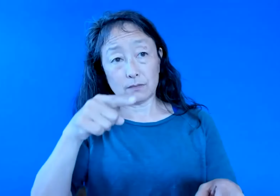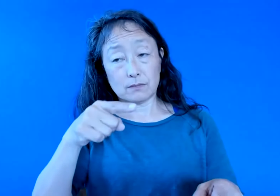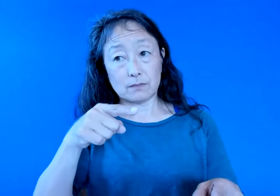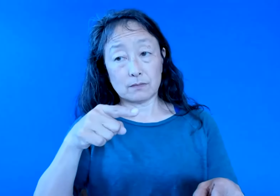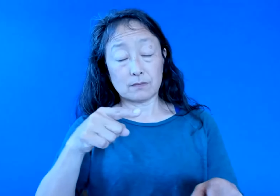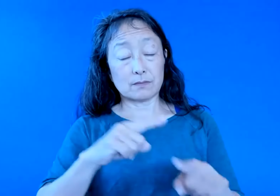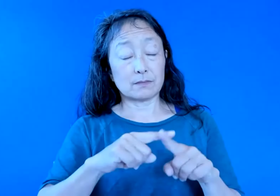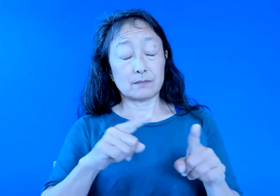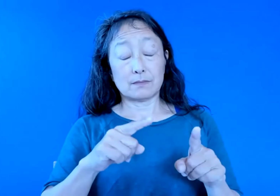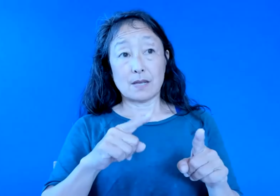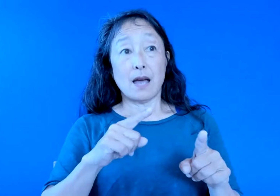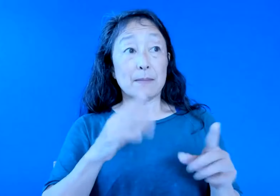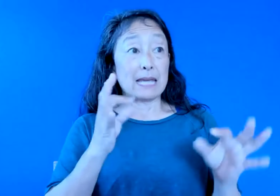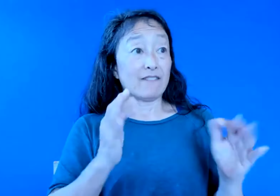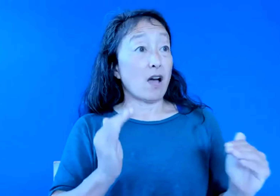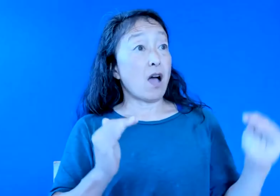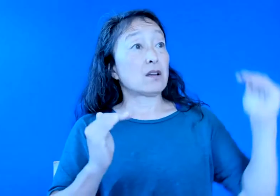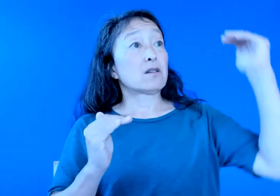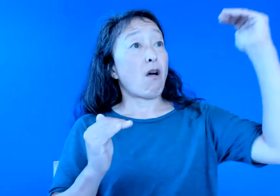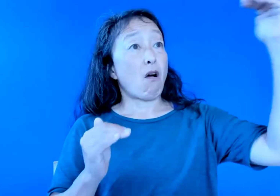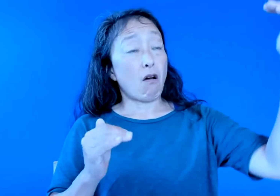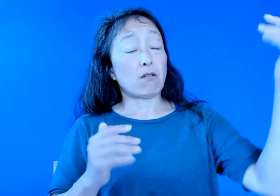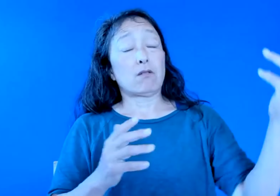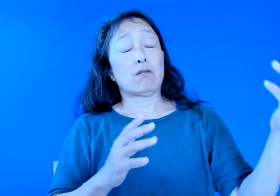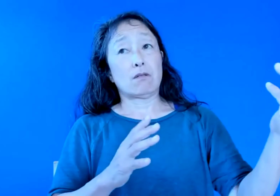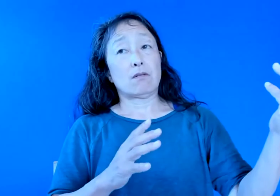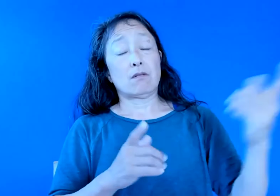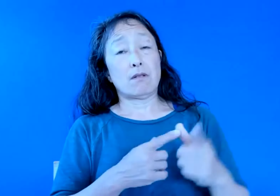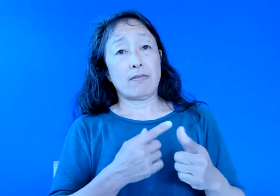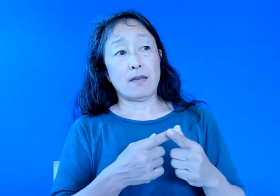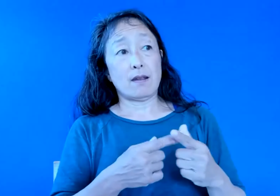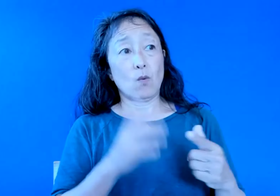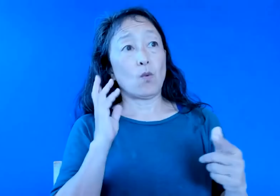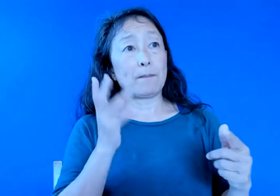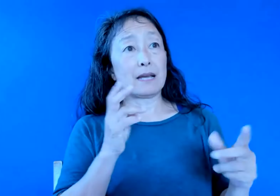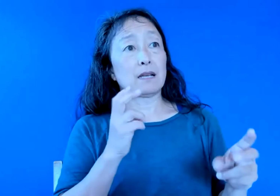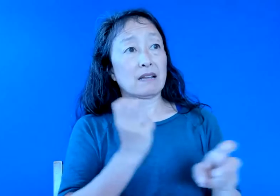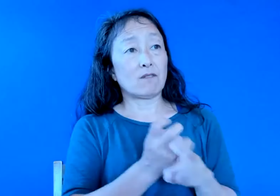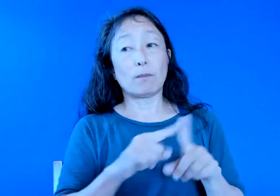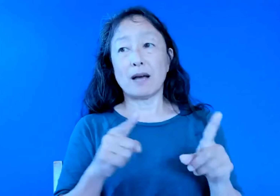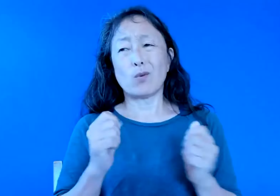very young people, like nonverbal consent, understanding body language, understanding